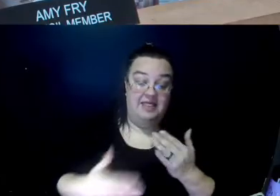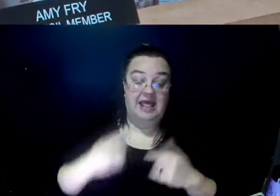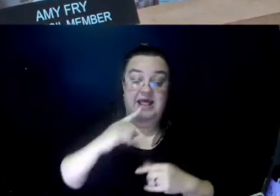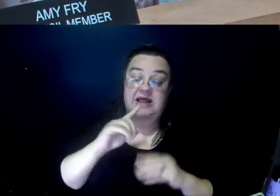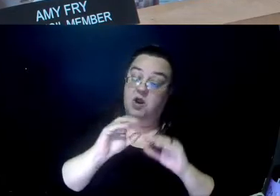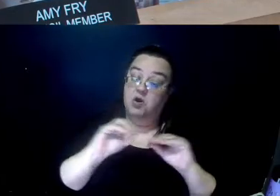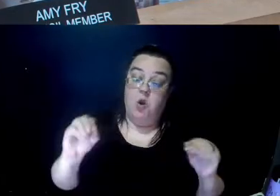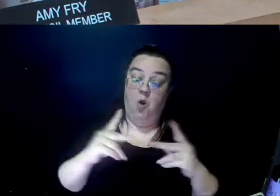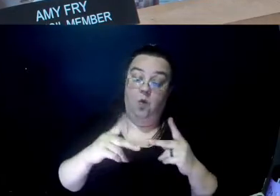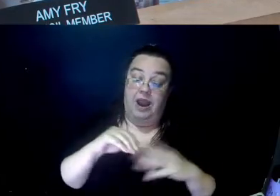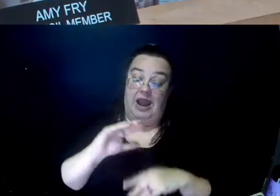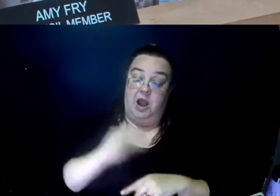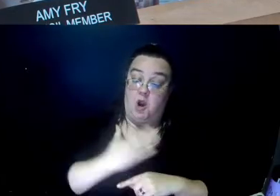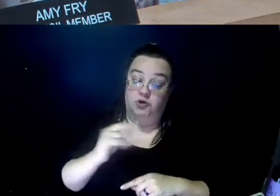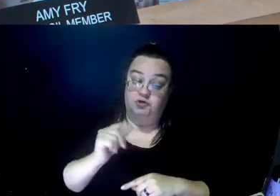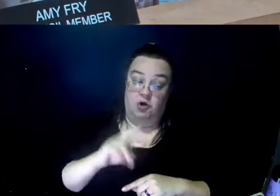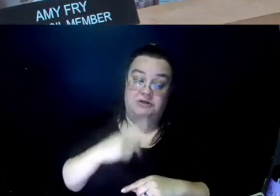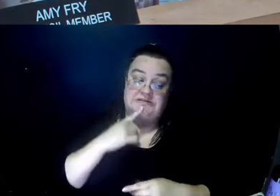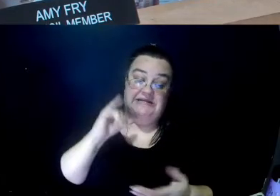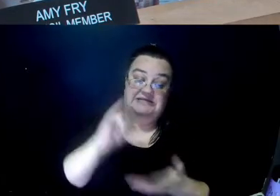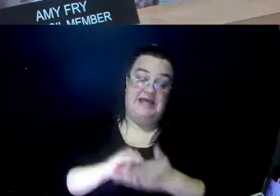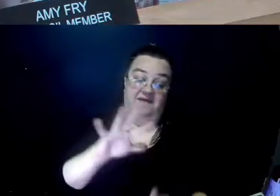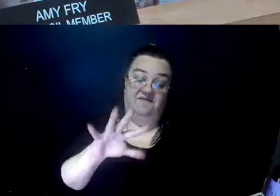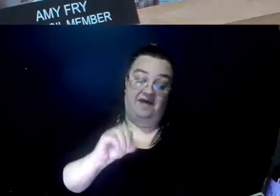cannot be an advisory body.